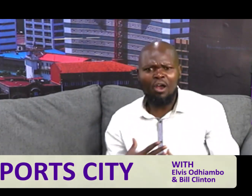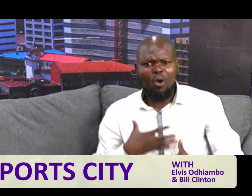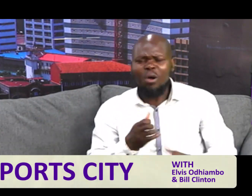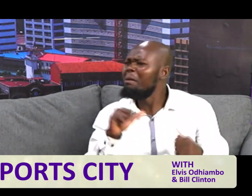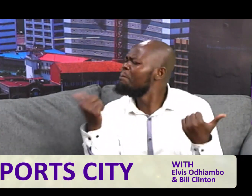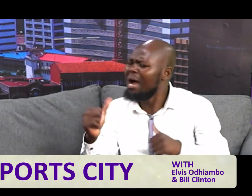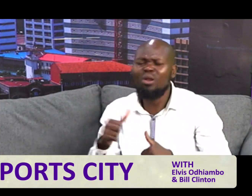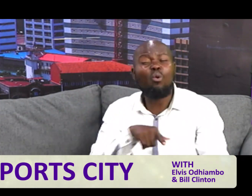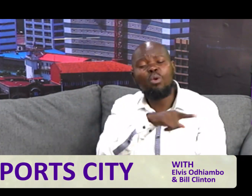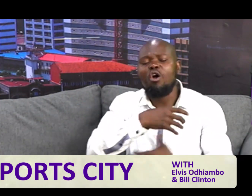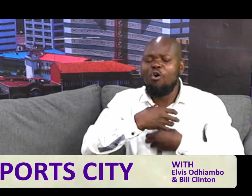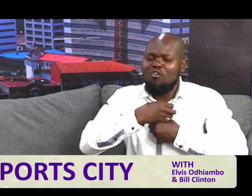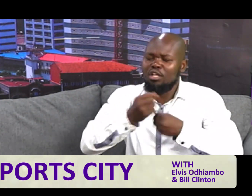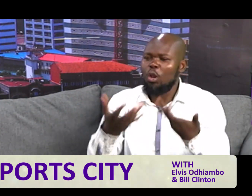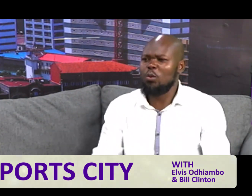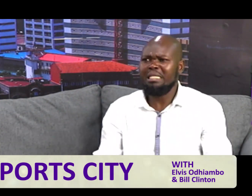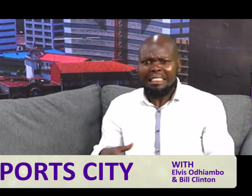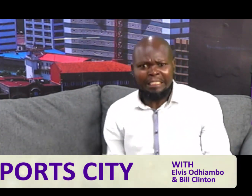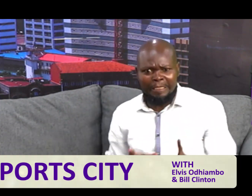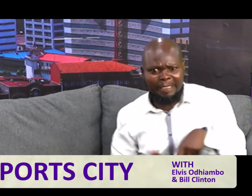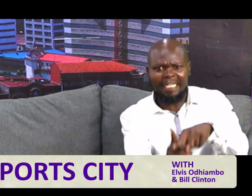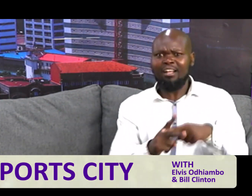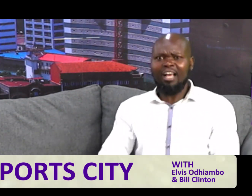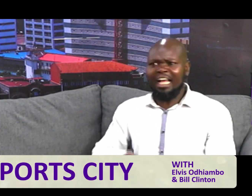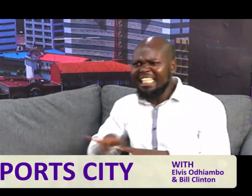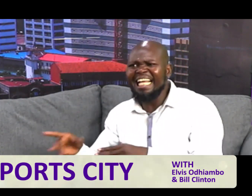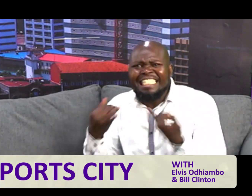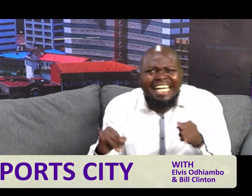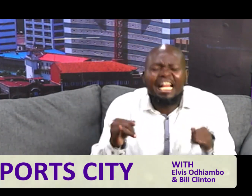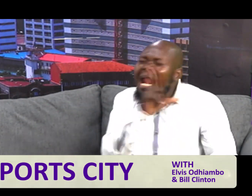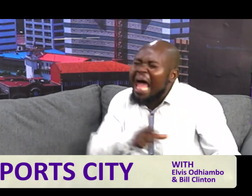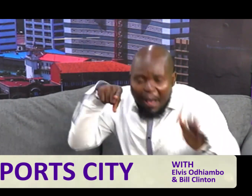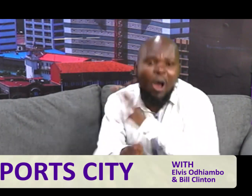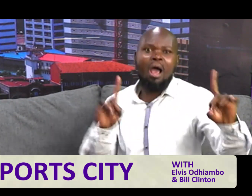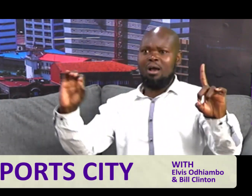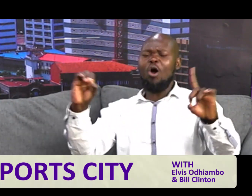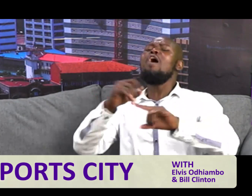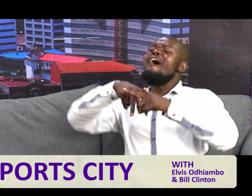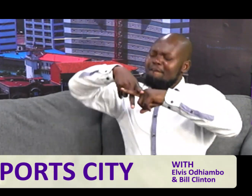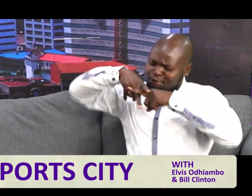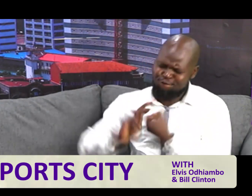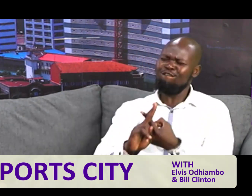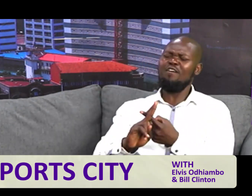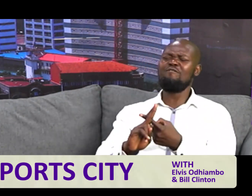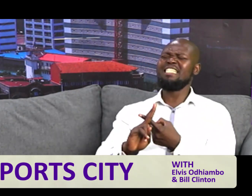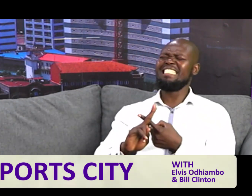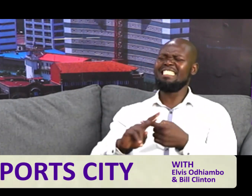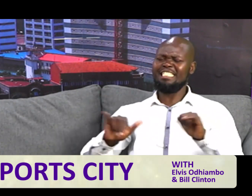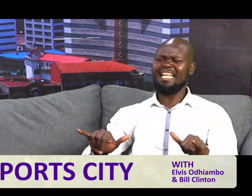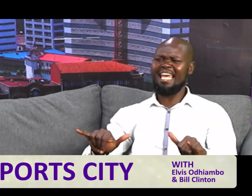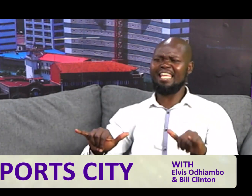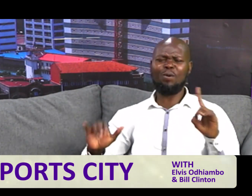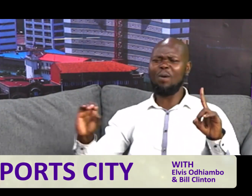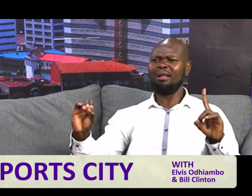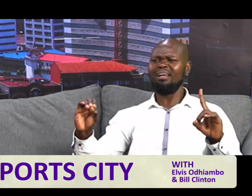this confuses their mind. So I feel like they lose confidence before they go in the field,